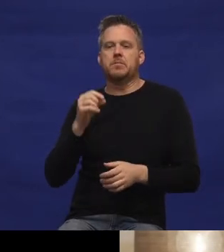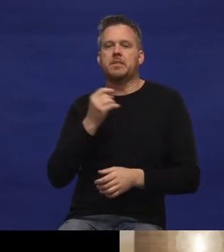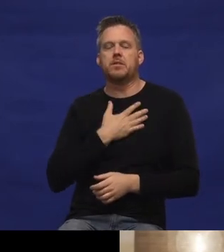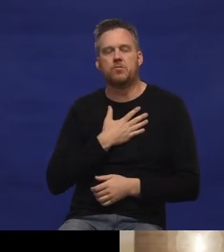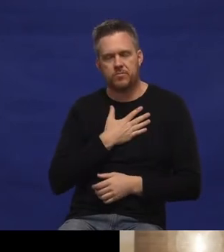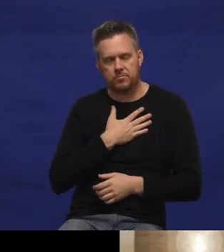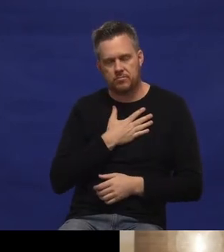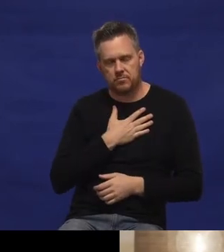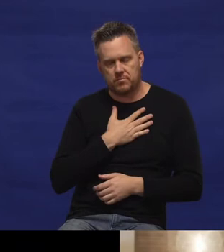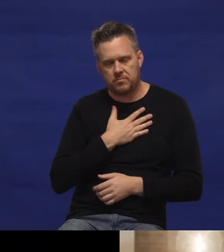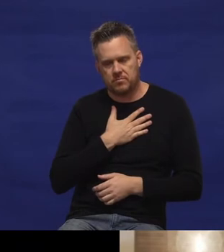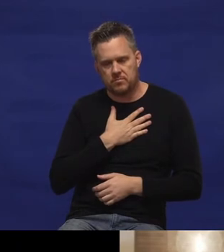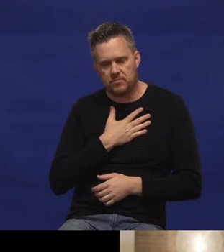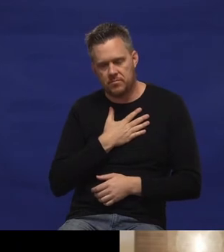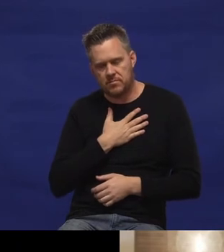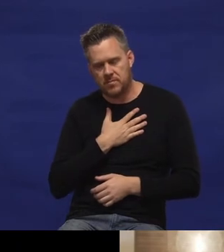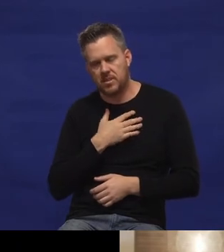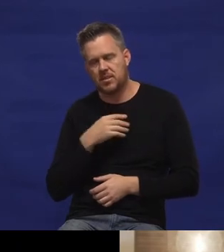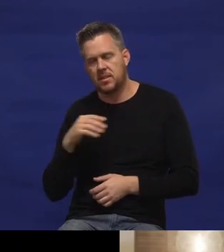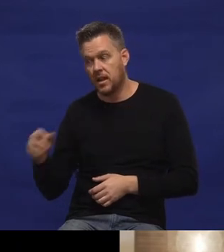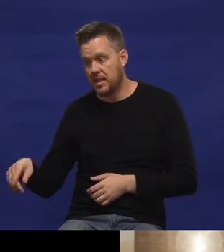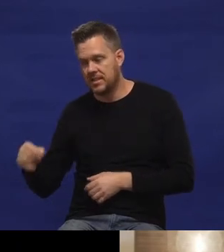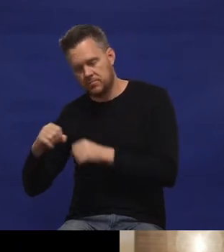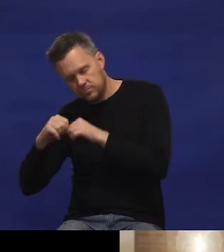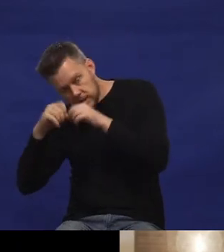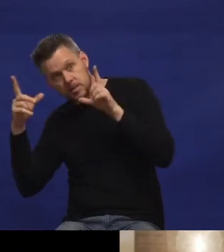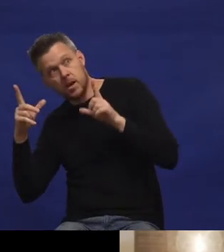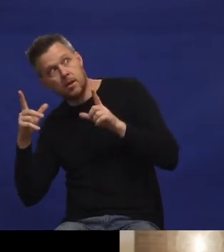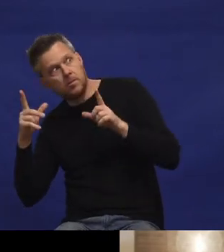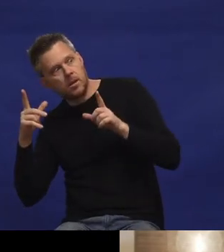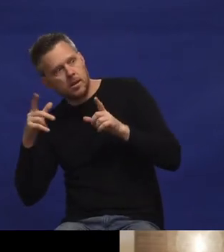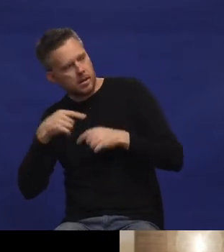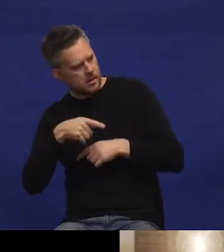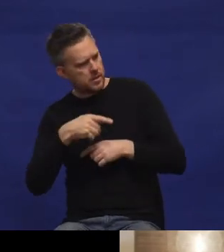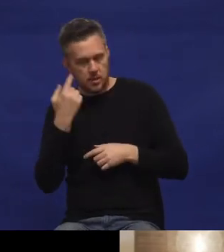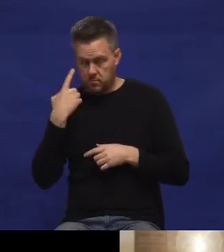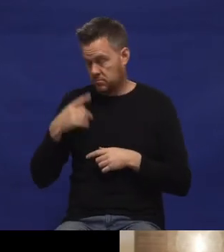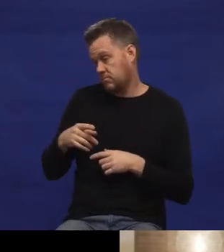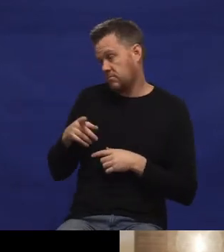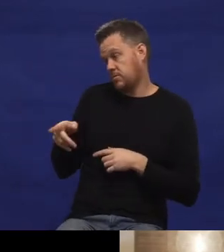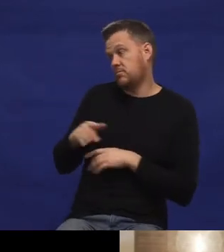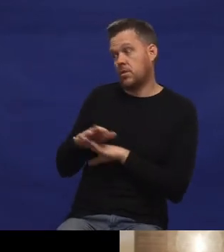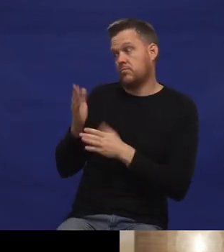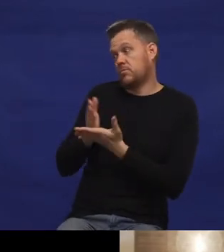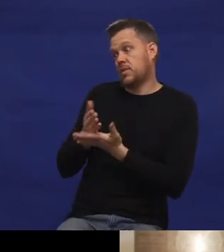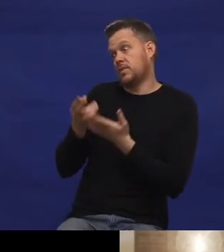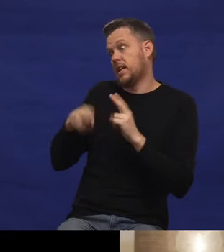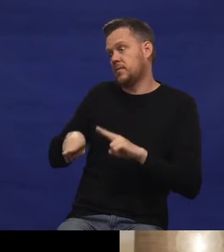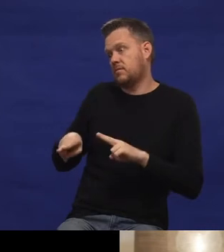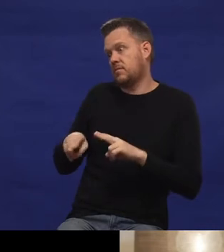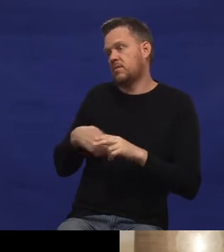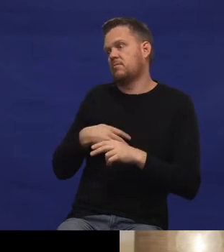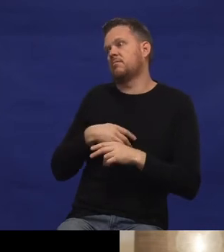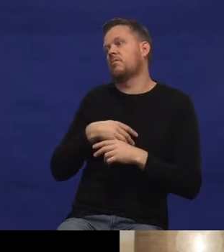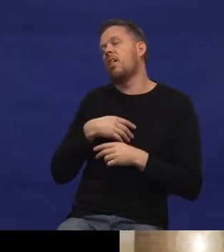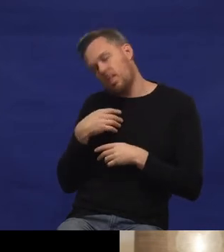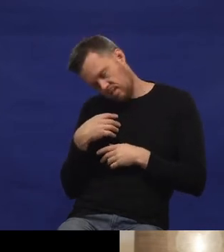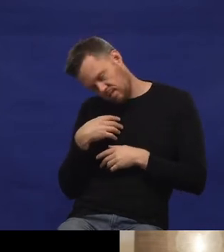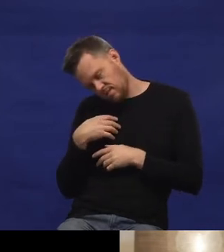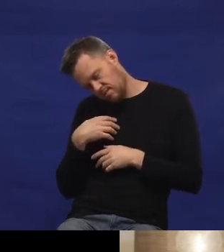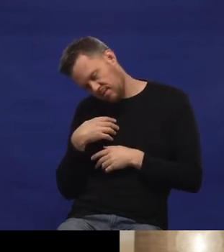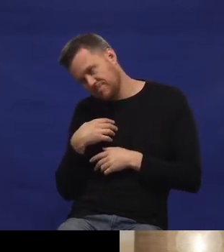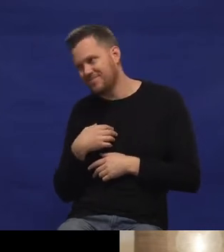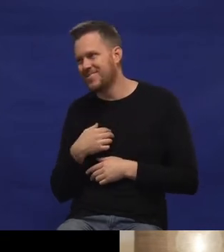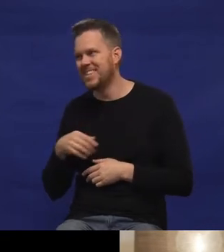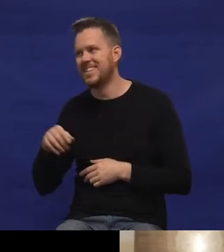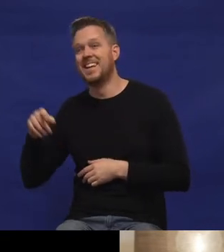himself. Juliet wakes up just as he's dying and he's like, what? You're not like really dead? But now he really does die, and she